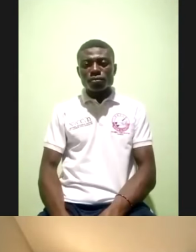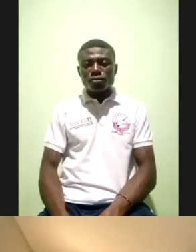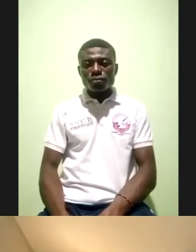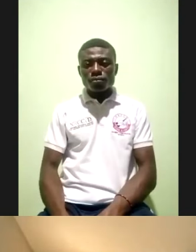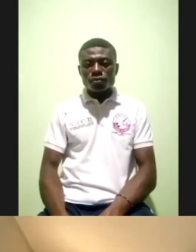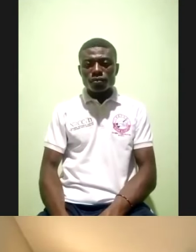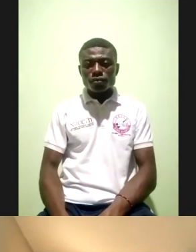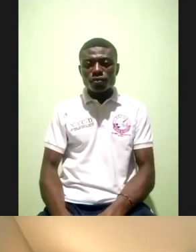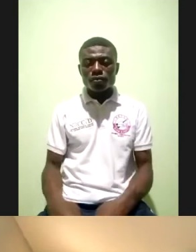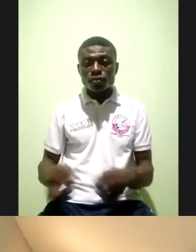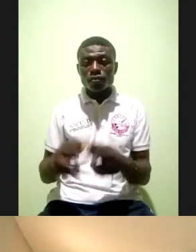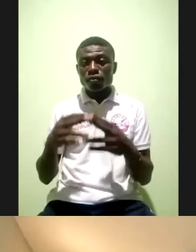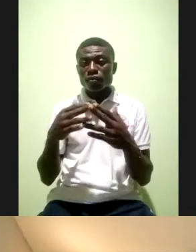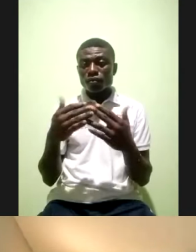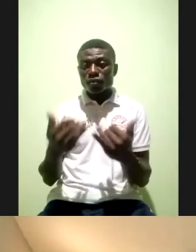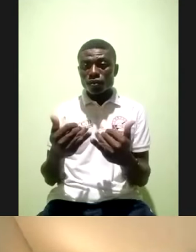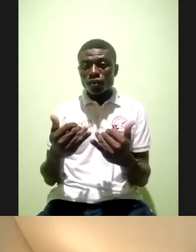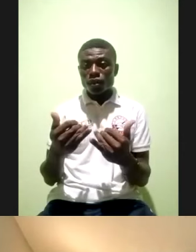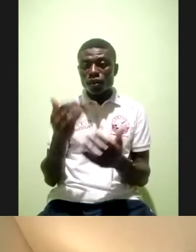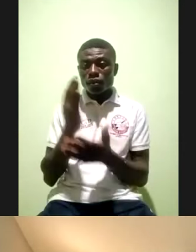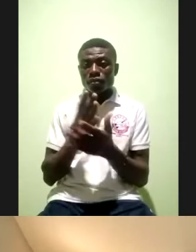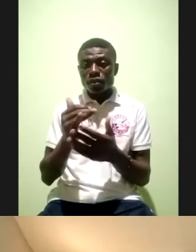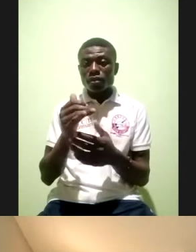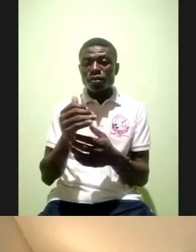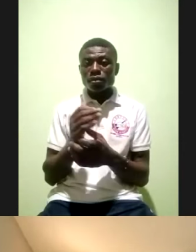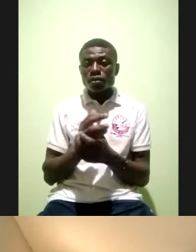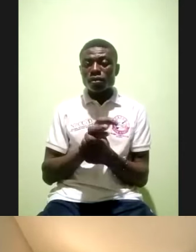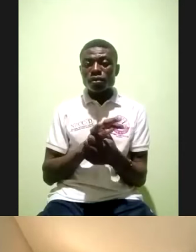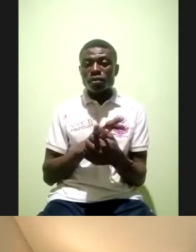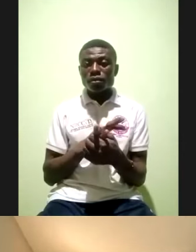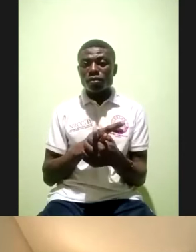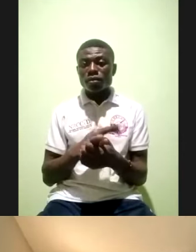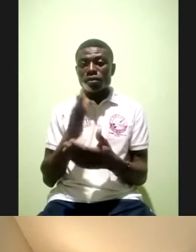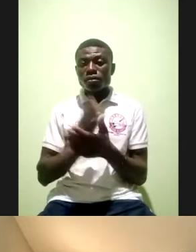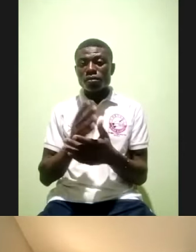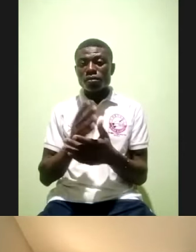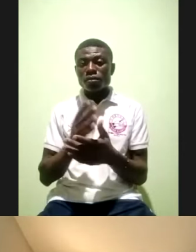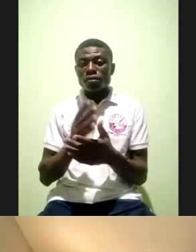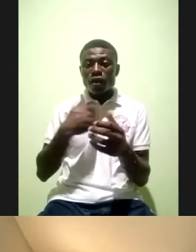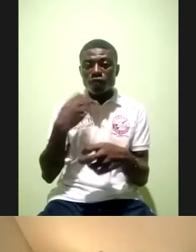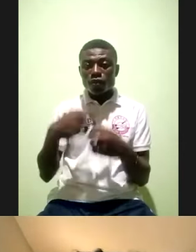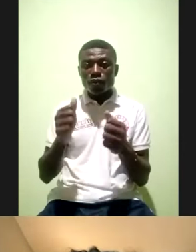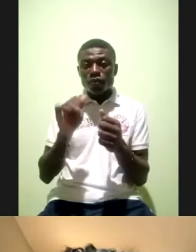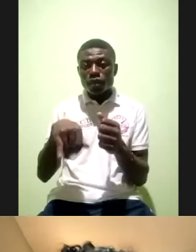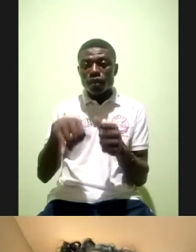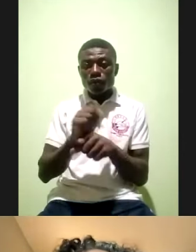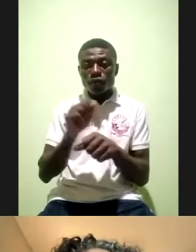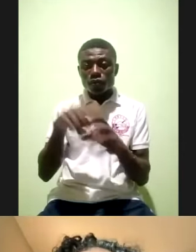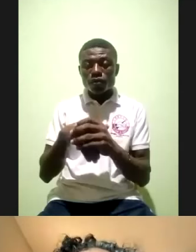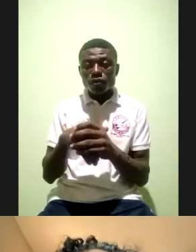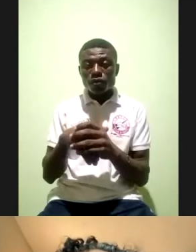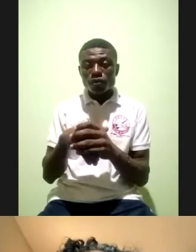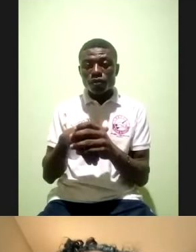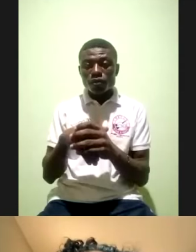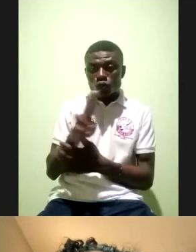So some find it very hard to go up and down stairs fluently, like in the running way. They may be using their both